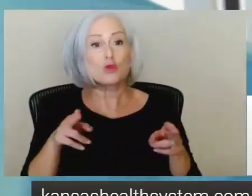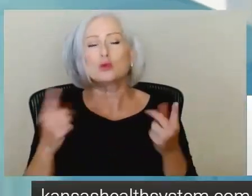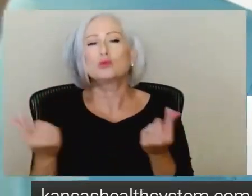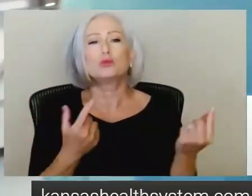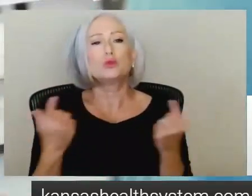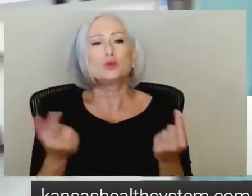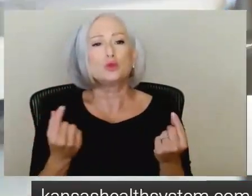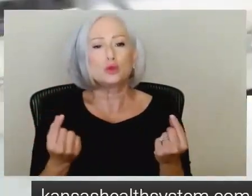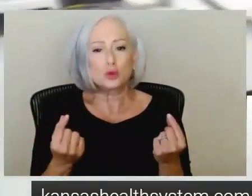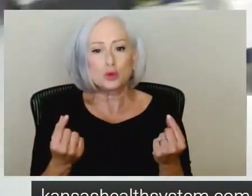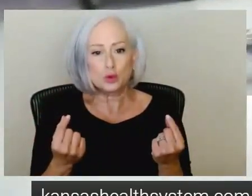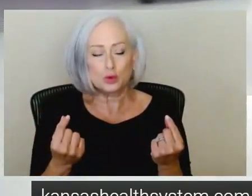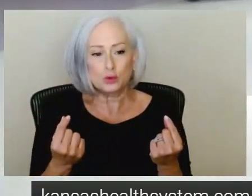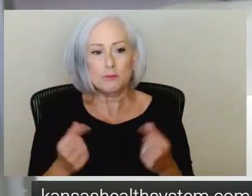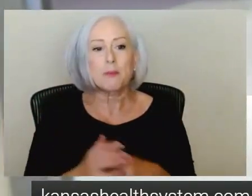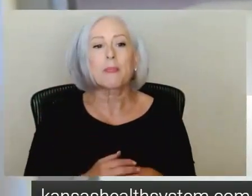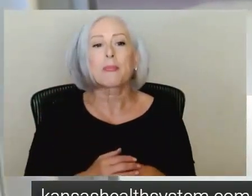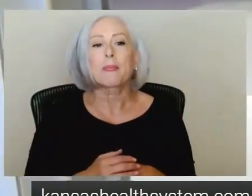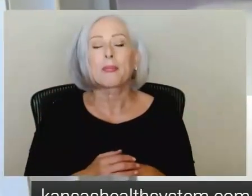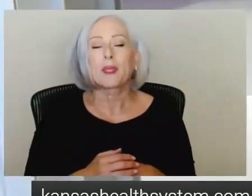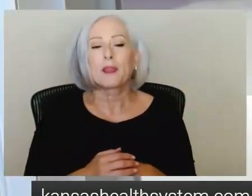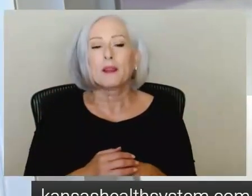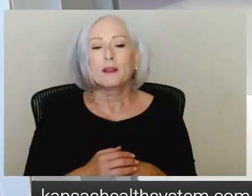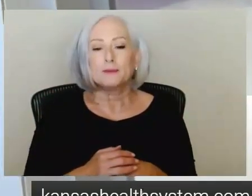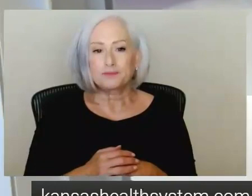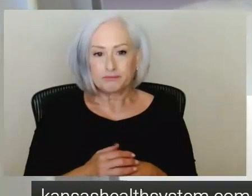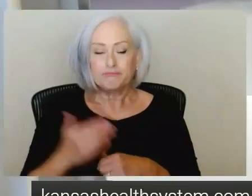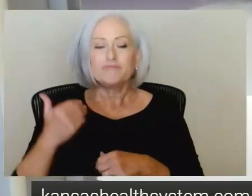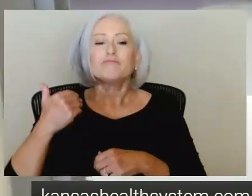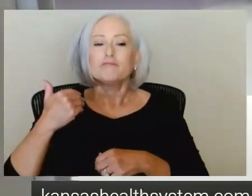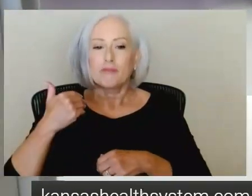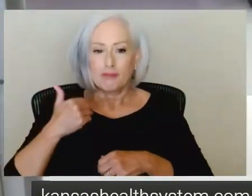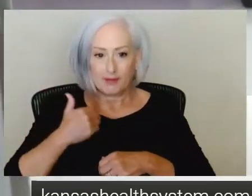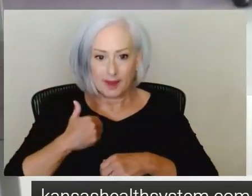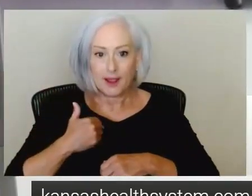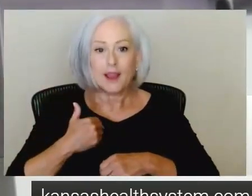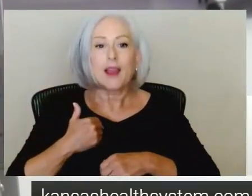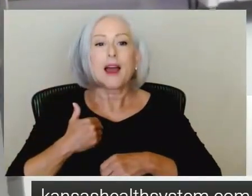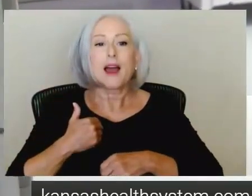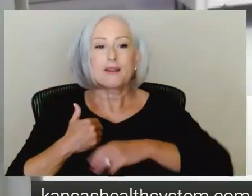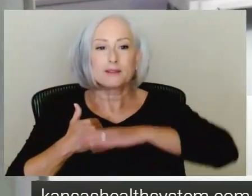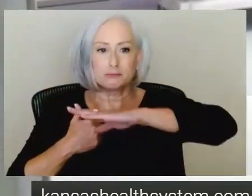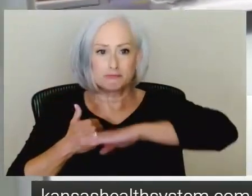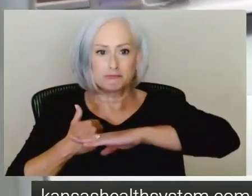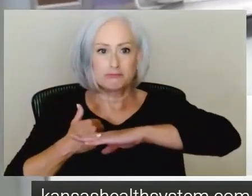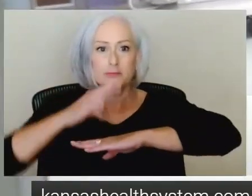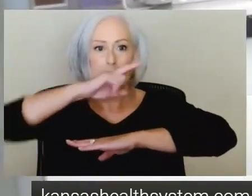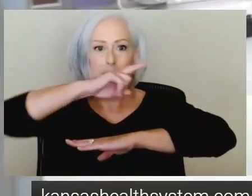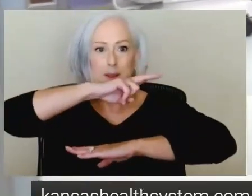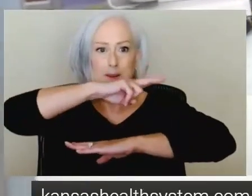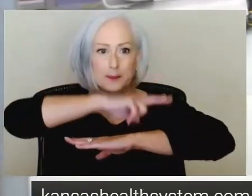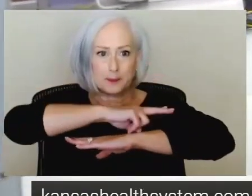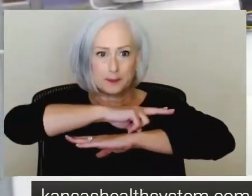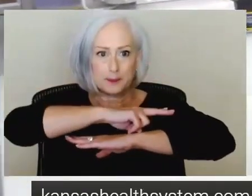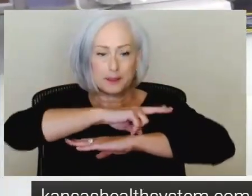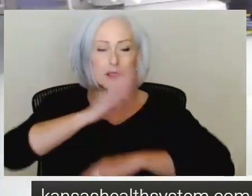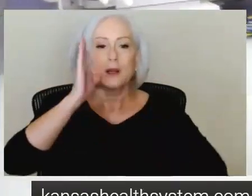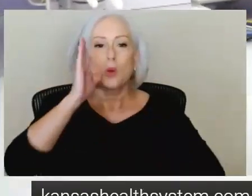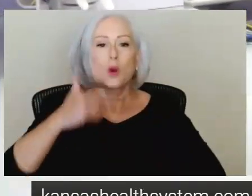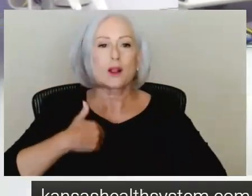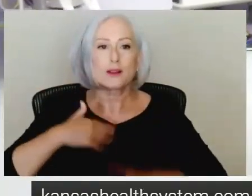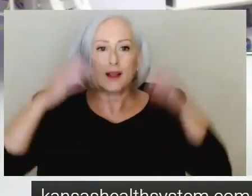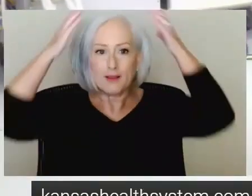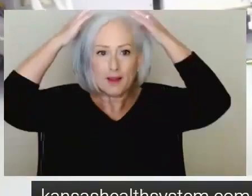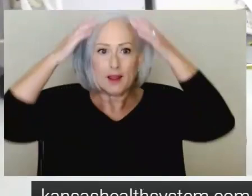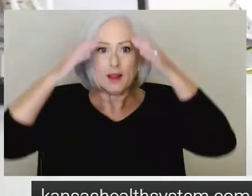they'll put her in that magnetic MRI suite, with the helmet, and then they